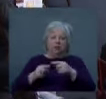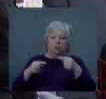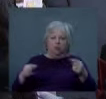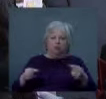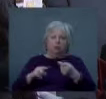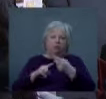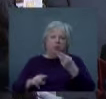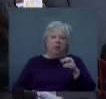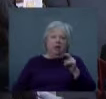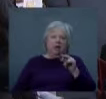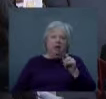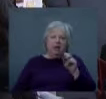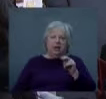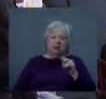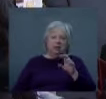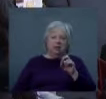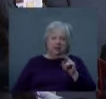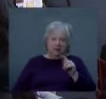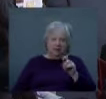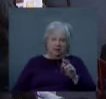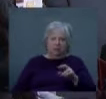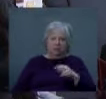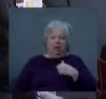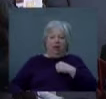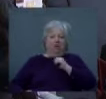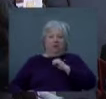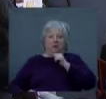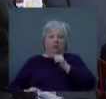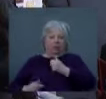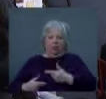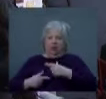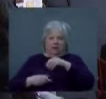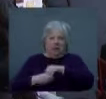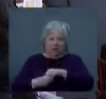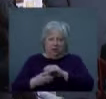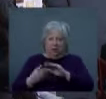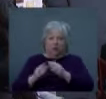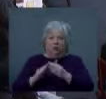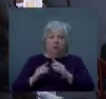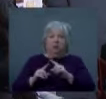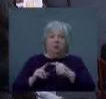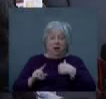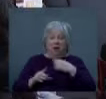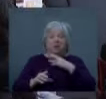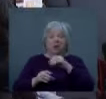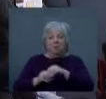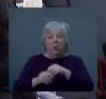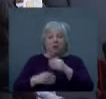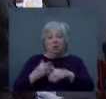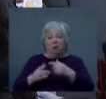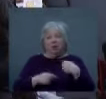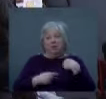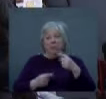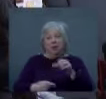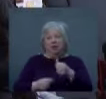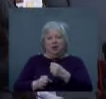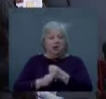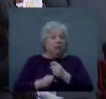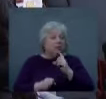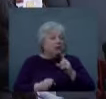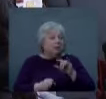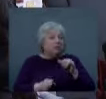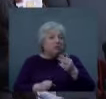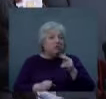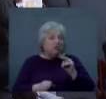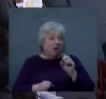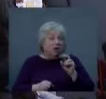Hinton Center. I do not live in the community, no ma'am, but I've just been a part of this process for the past 10 years. Does Ms. Johnson live in the